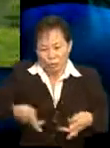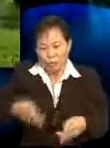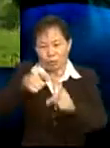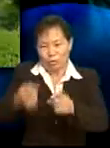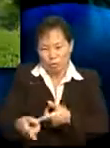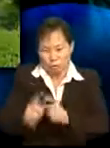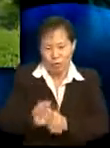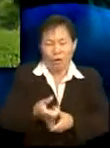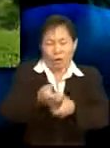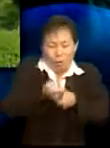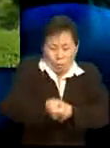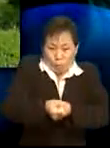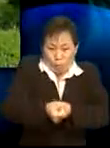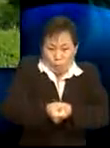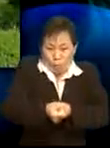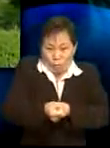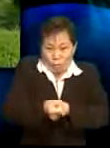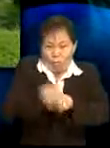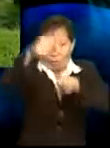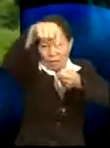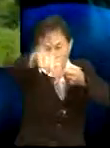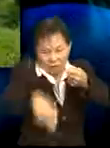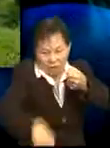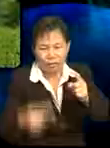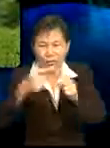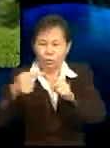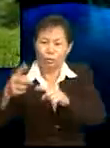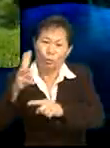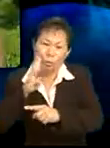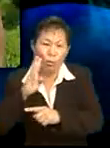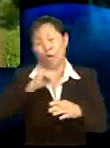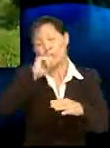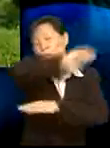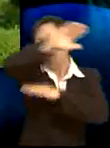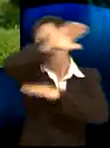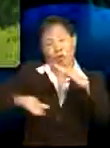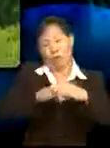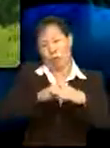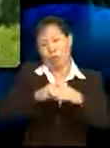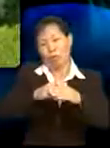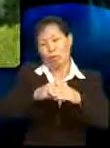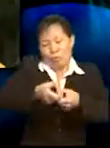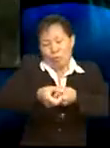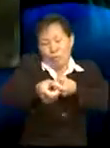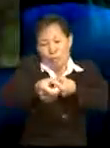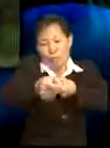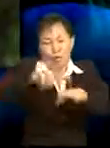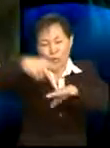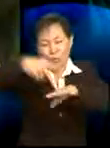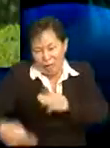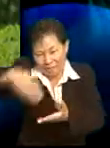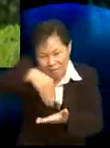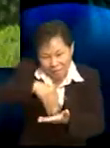Farhan. You're supposed to hold the rod and only drop the line into the water. Not the whole rod. It fell